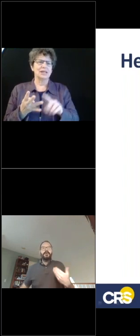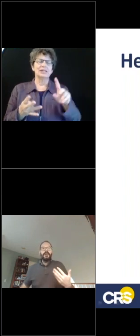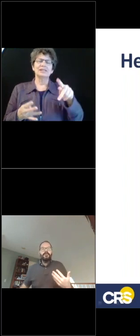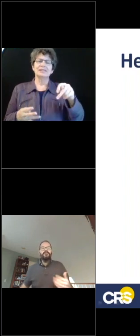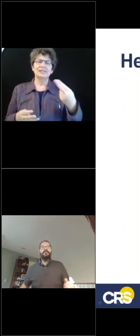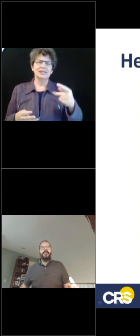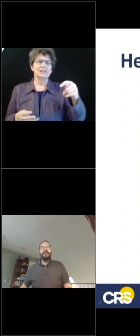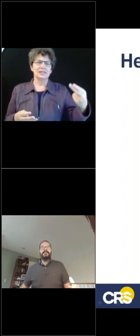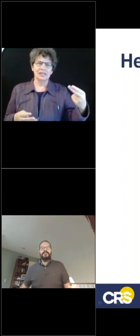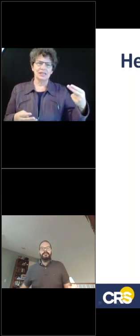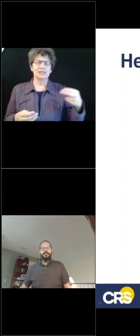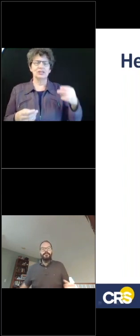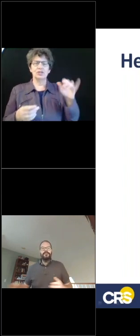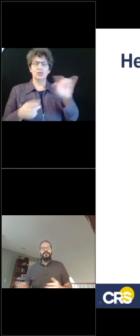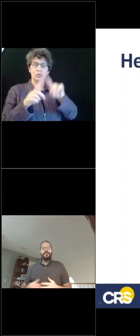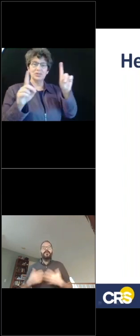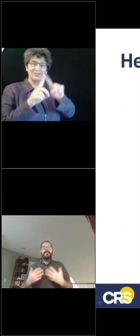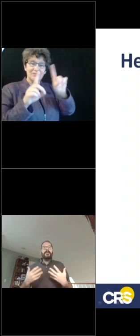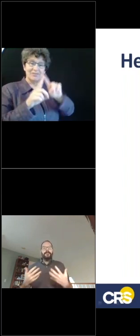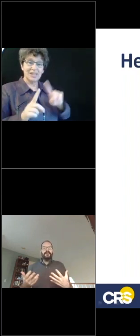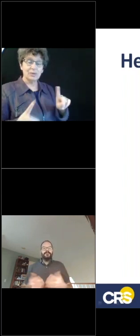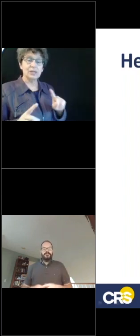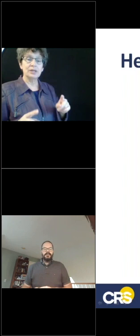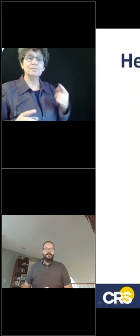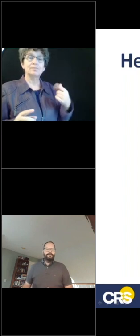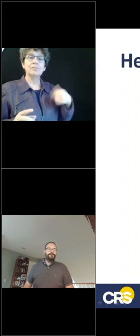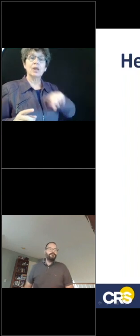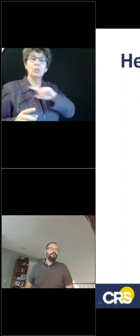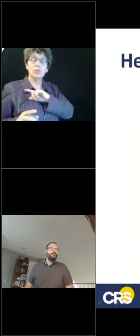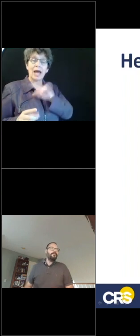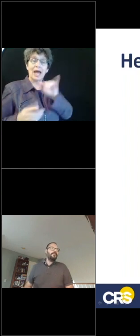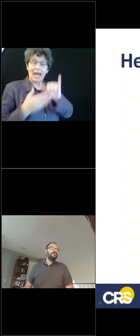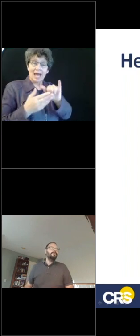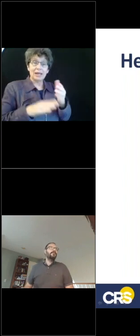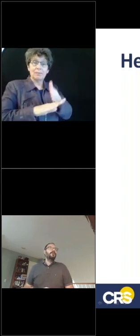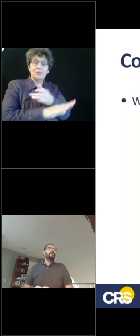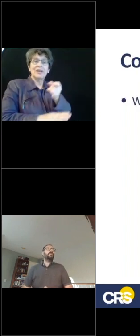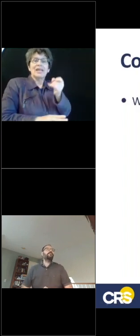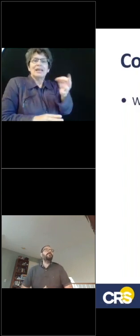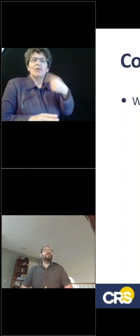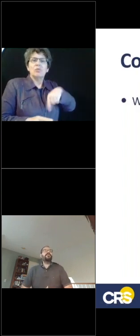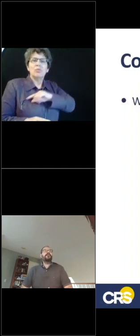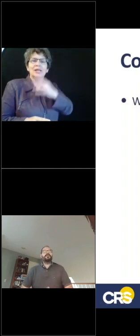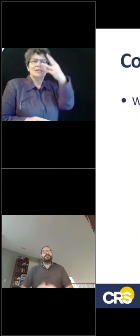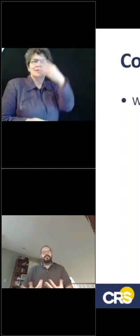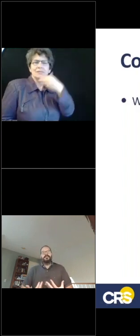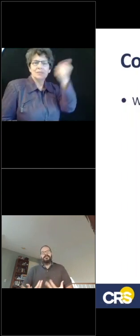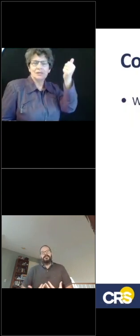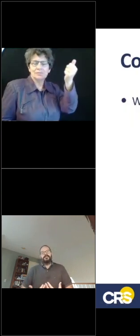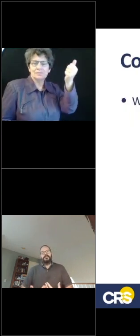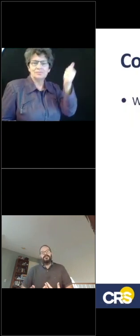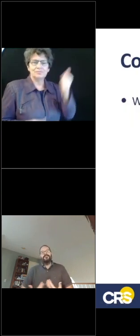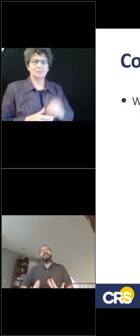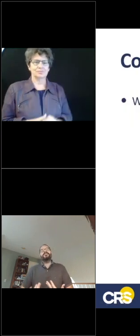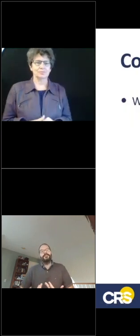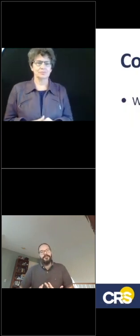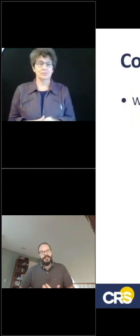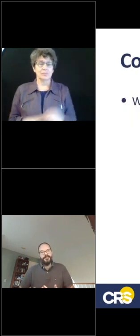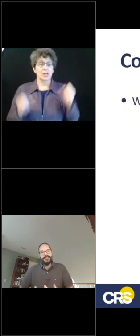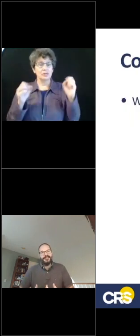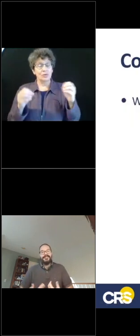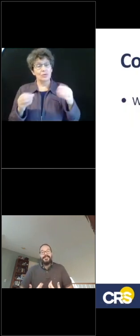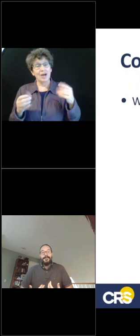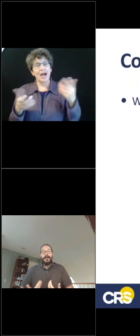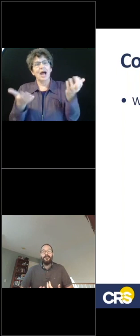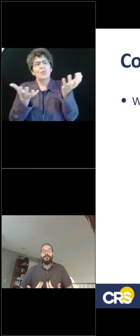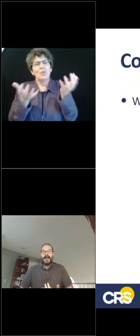our recovery rate is improved when we get better sleep. So what I'm really trying to convince you of here